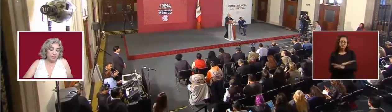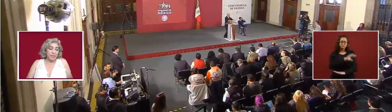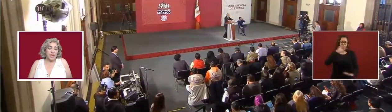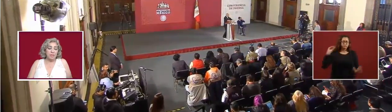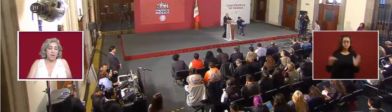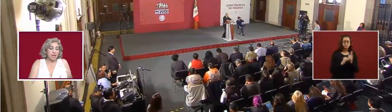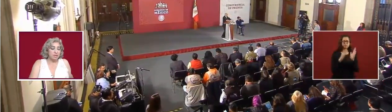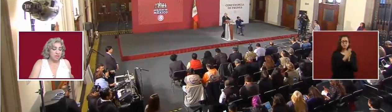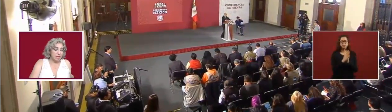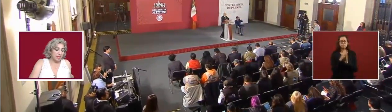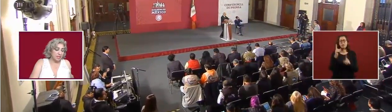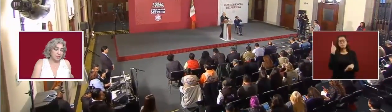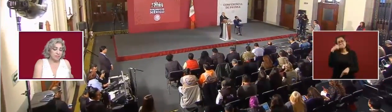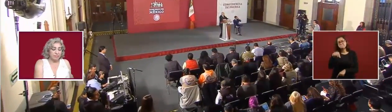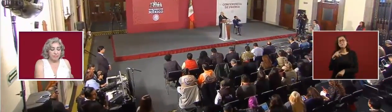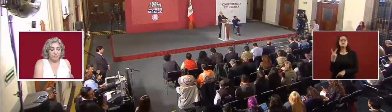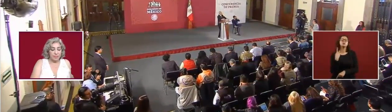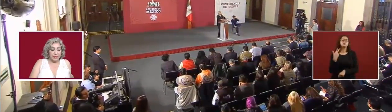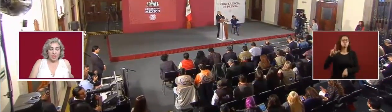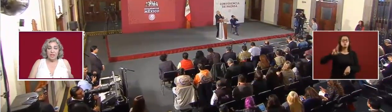among other things,